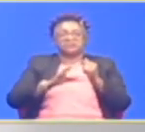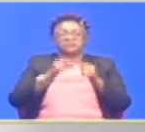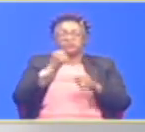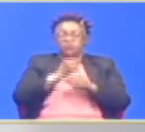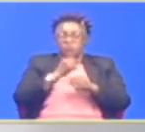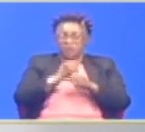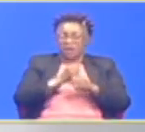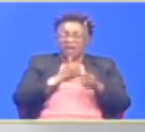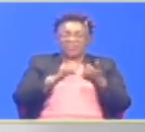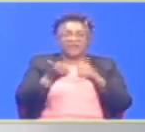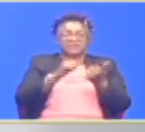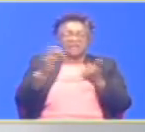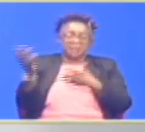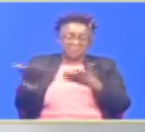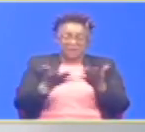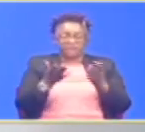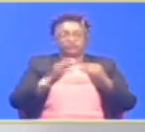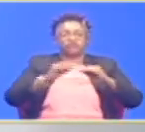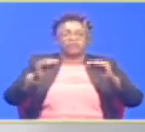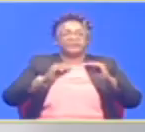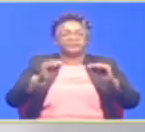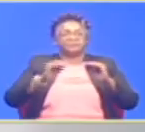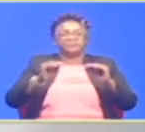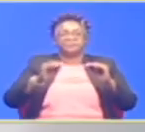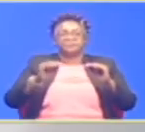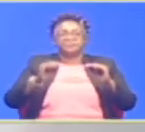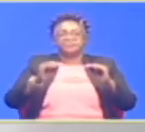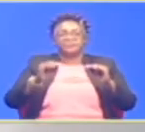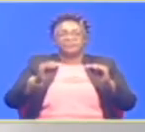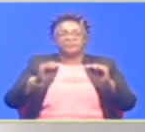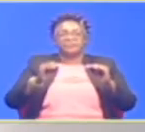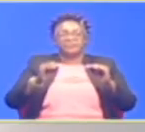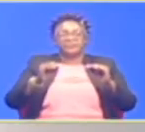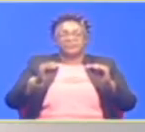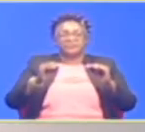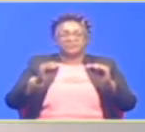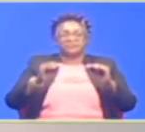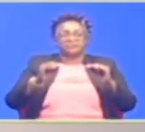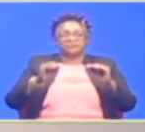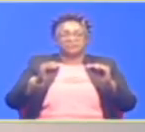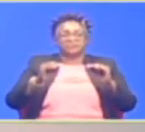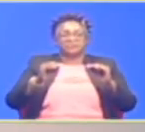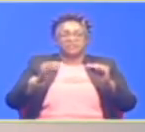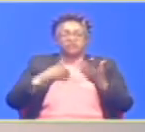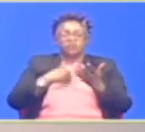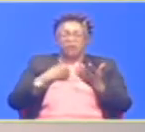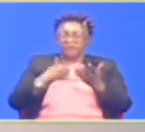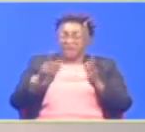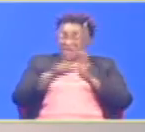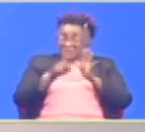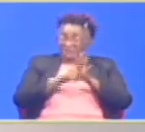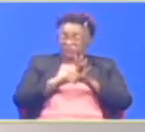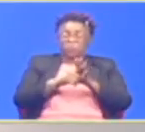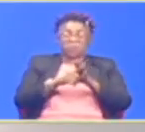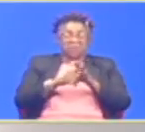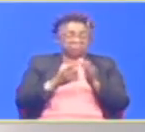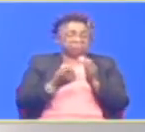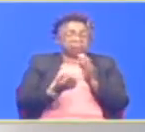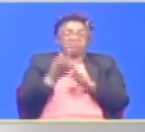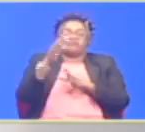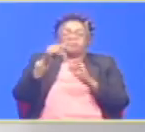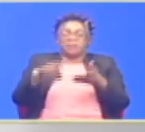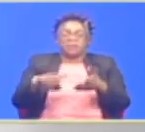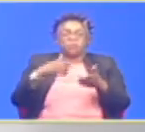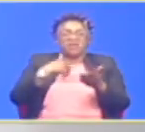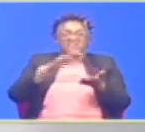here for training. And I mean, who knows, maybe the next Messi will come from here. We don't have funding of